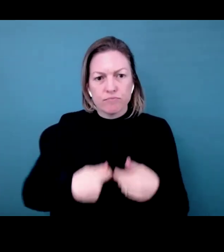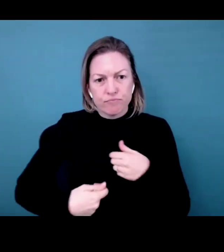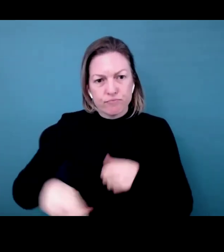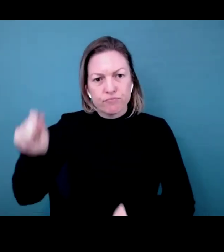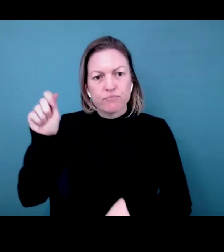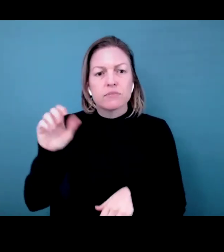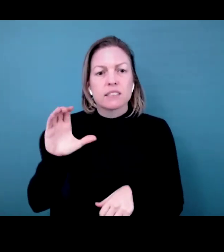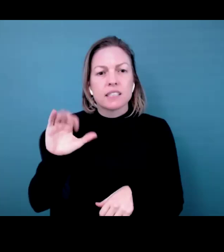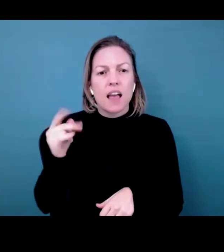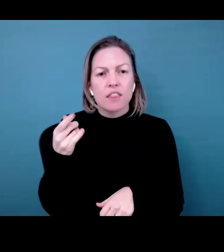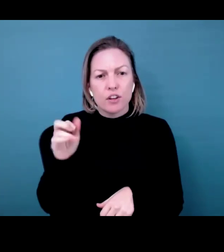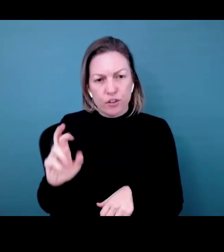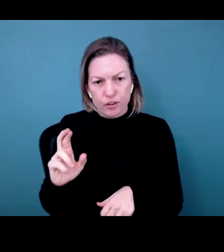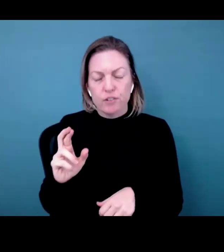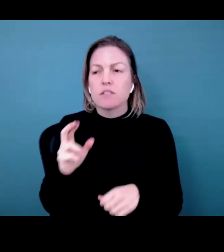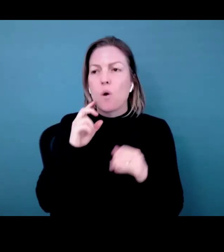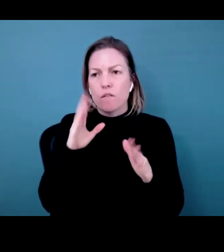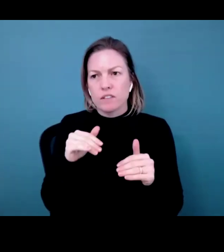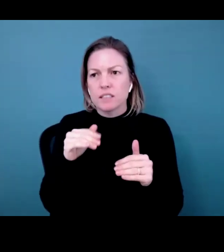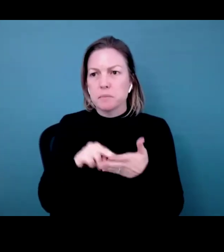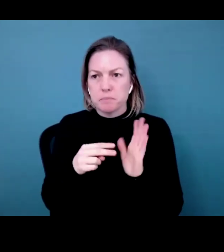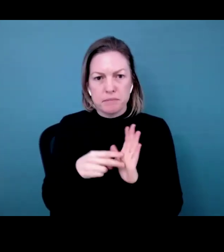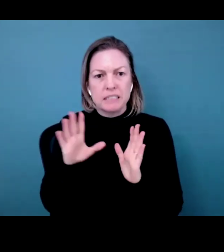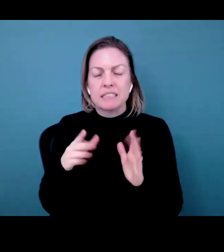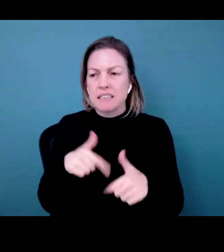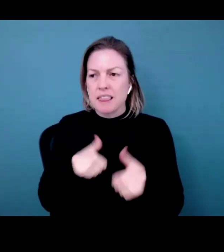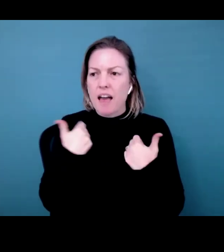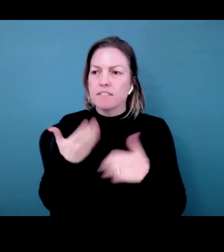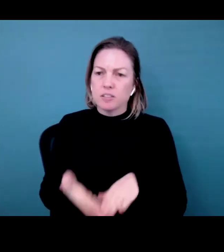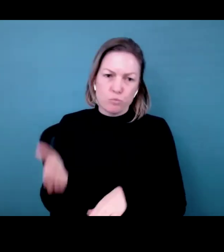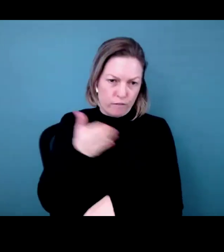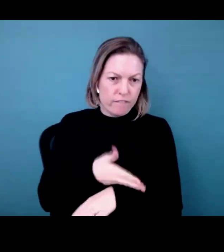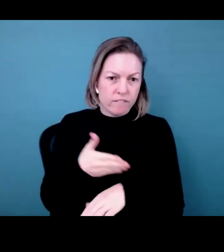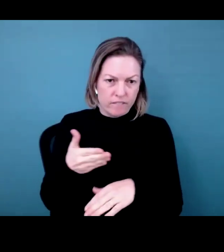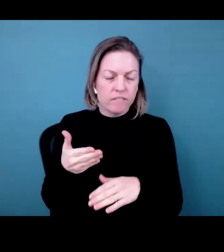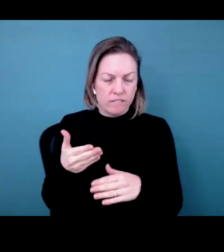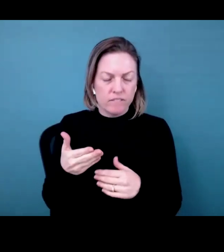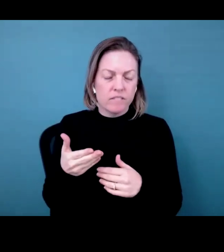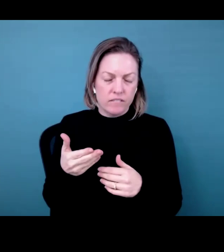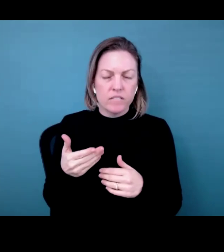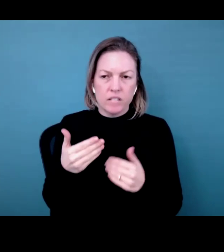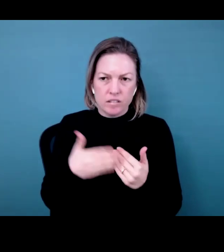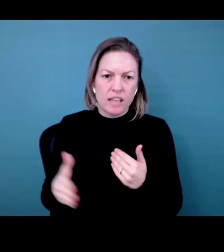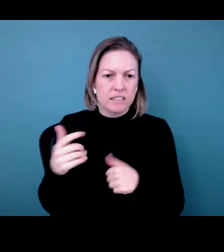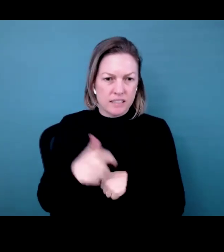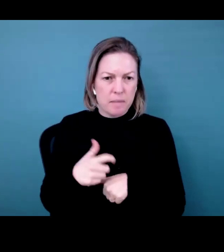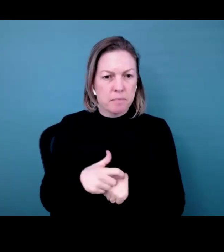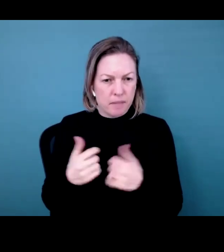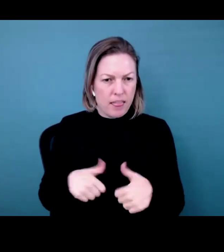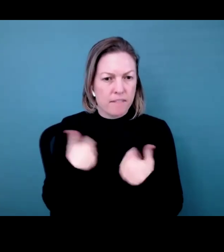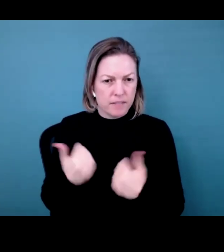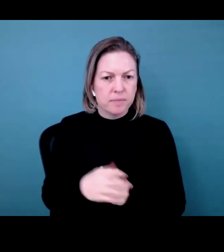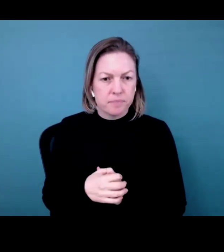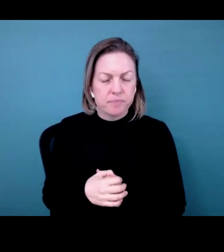will allow him to have a little better quality of life for his remaining time on this earth. And